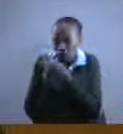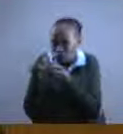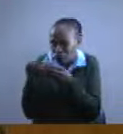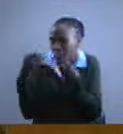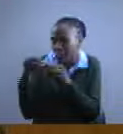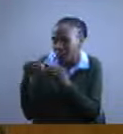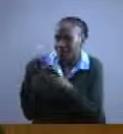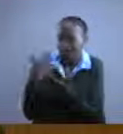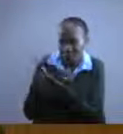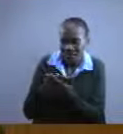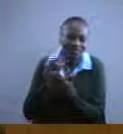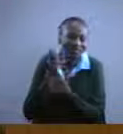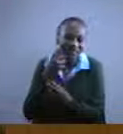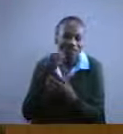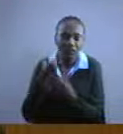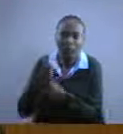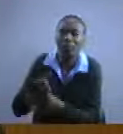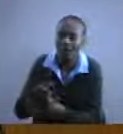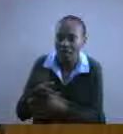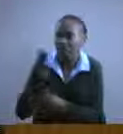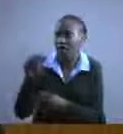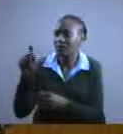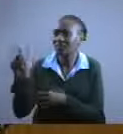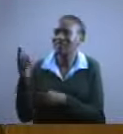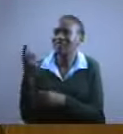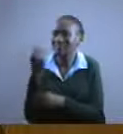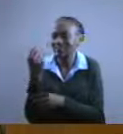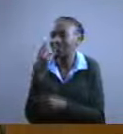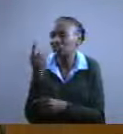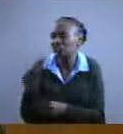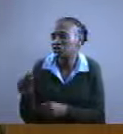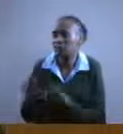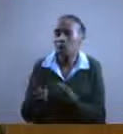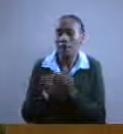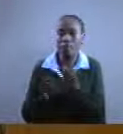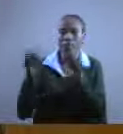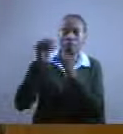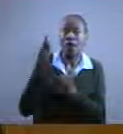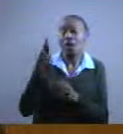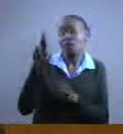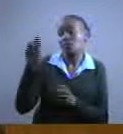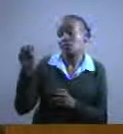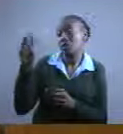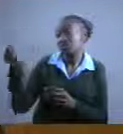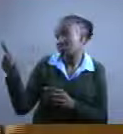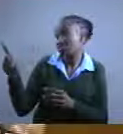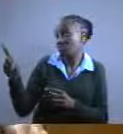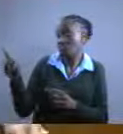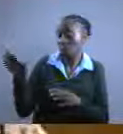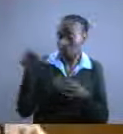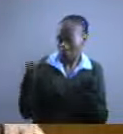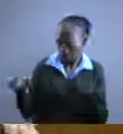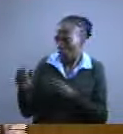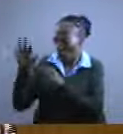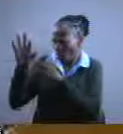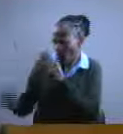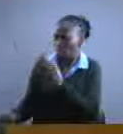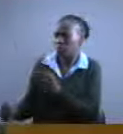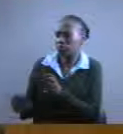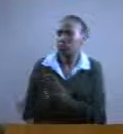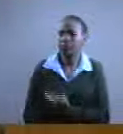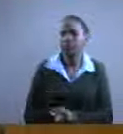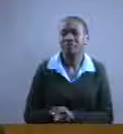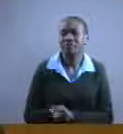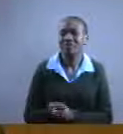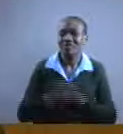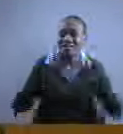easier go in terms of registering for VAT. And we are promoting R&D in these particular areas. So all in all, this is